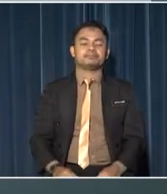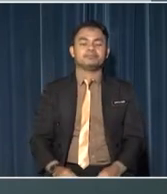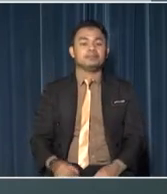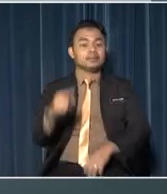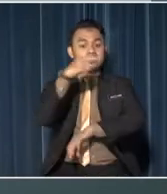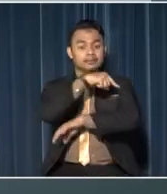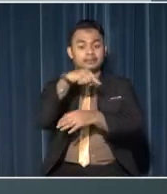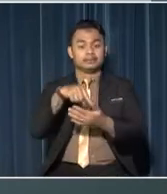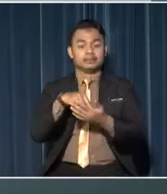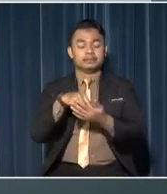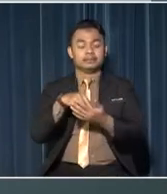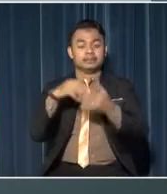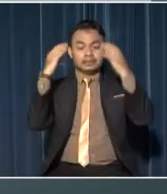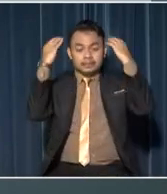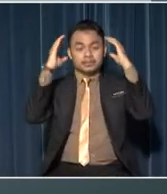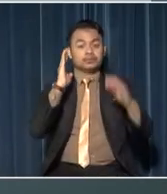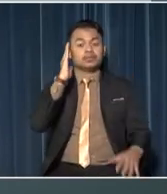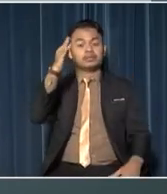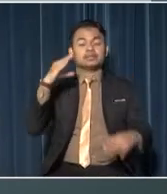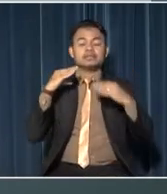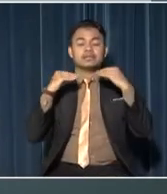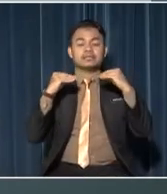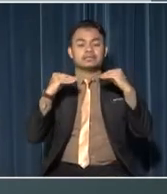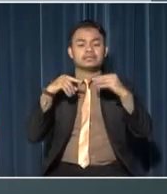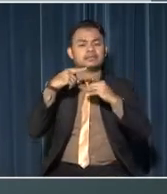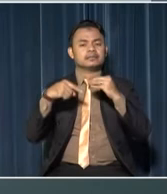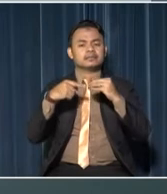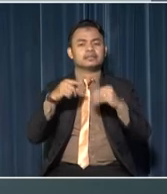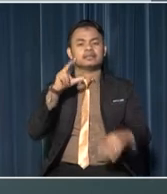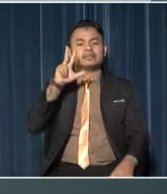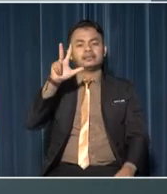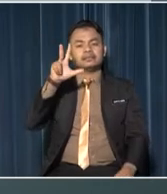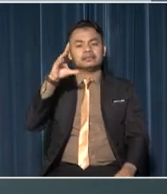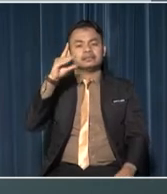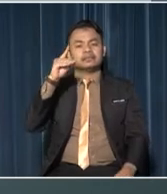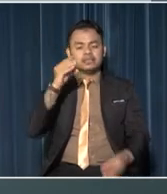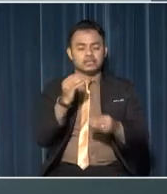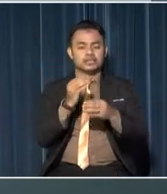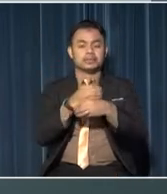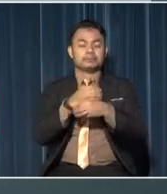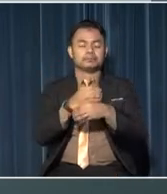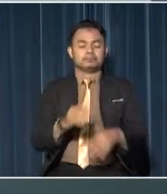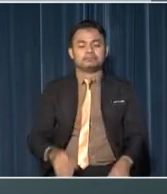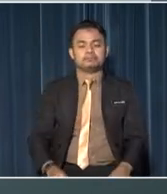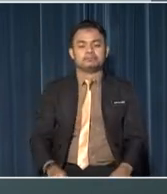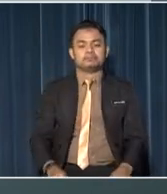Today, I am going to teach about three-dimensional shapes.